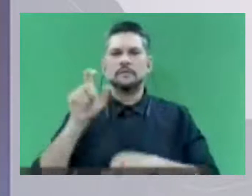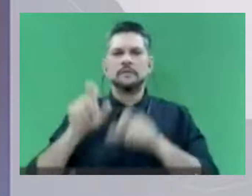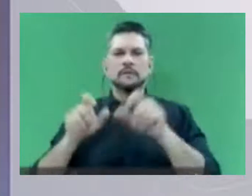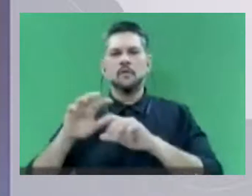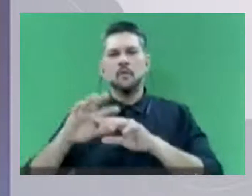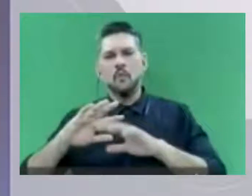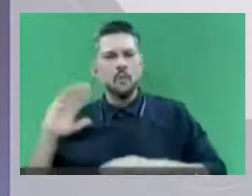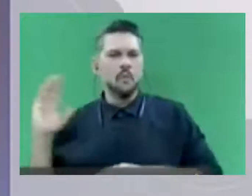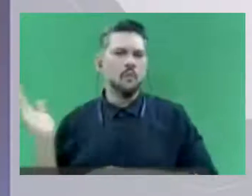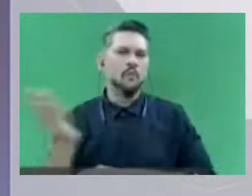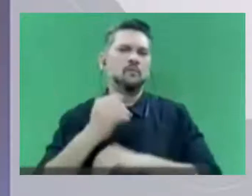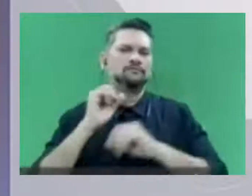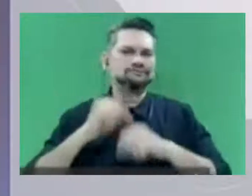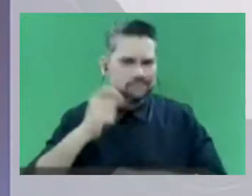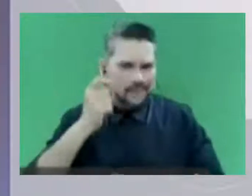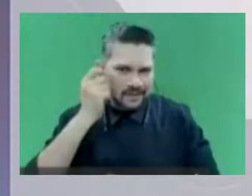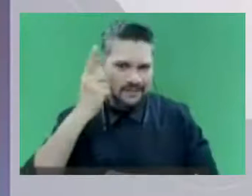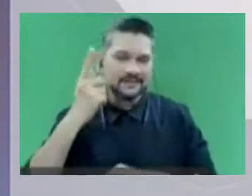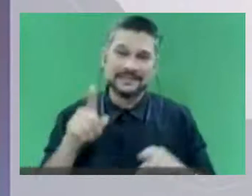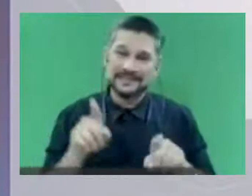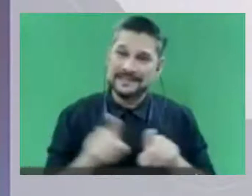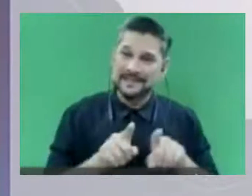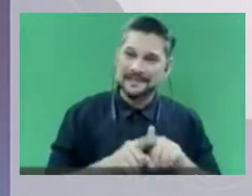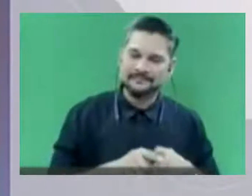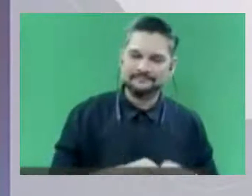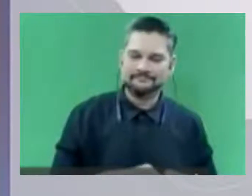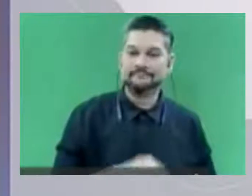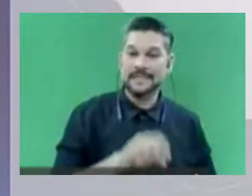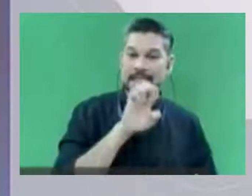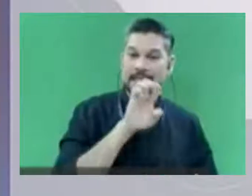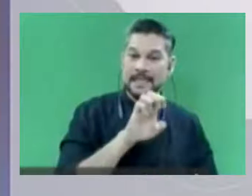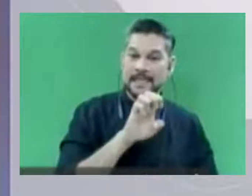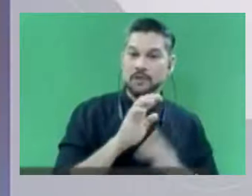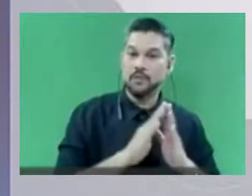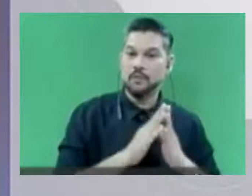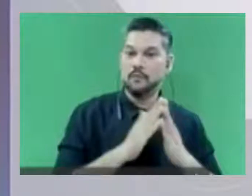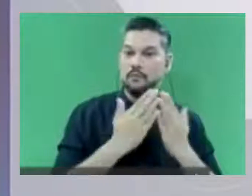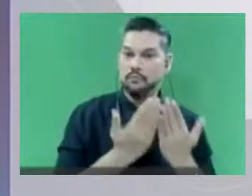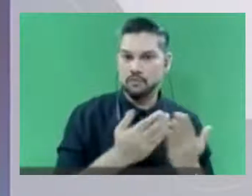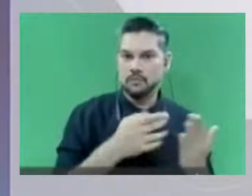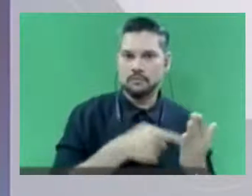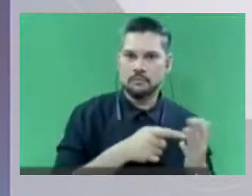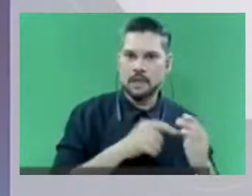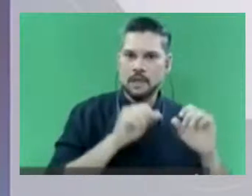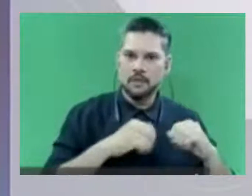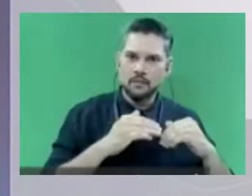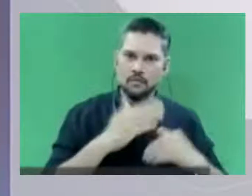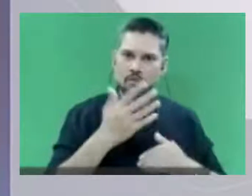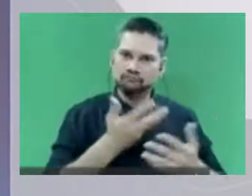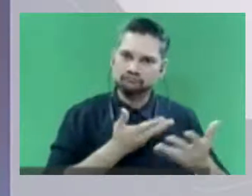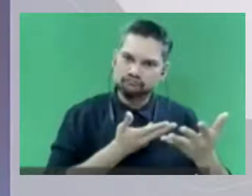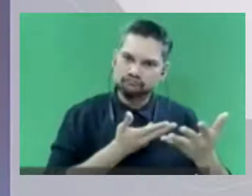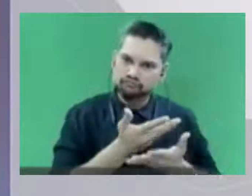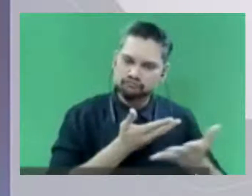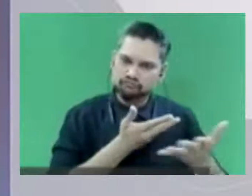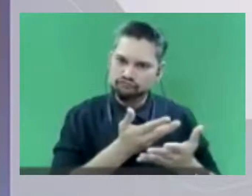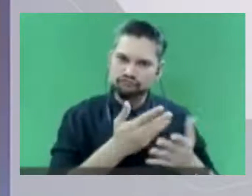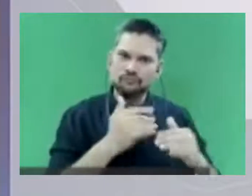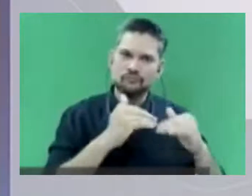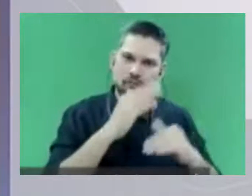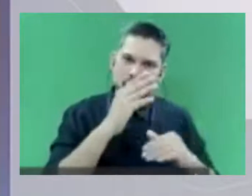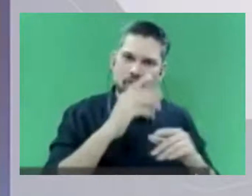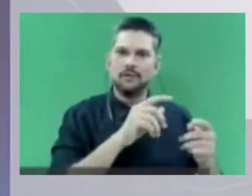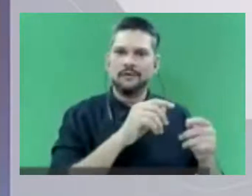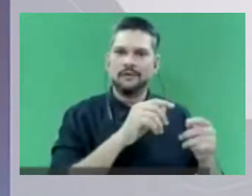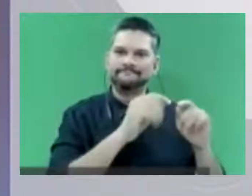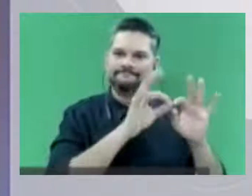you have an e-book, if it is interactive, if it is text-based, if there is alternative text in the image, it